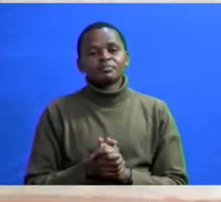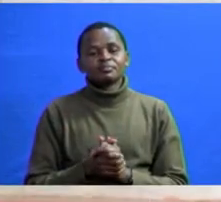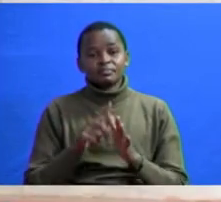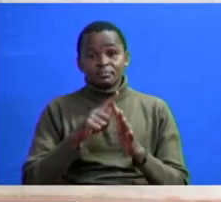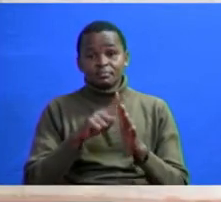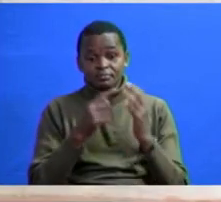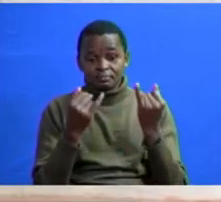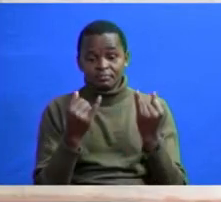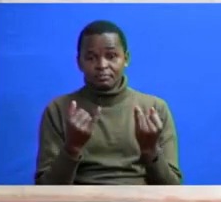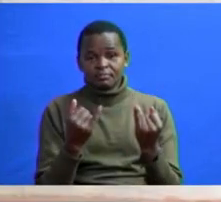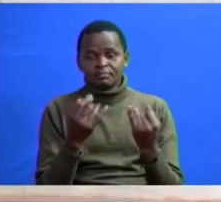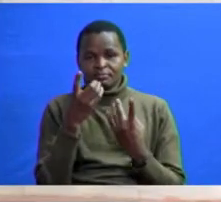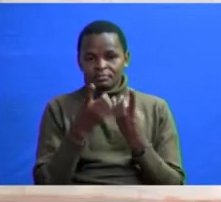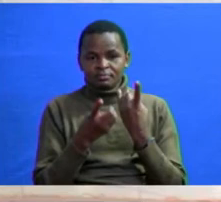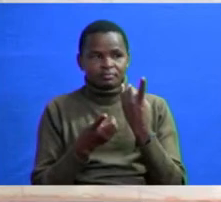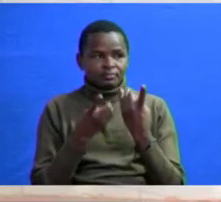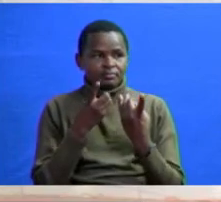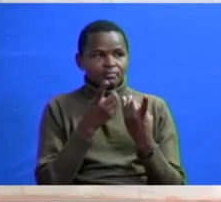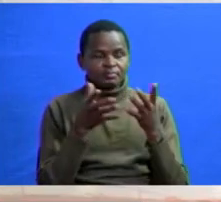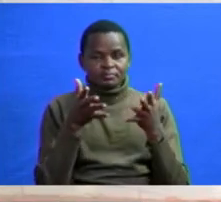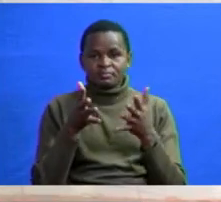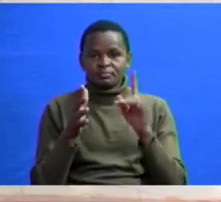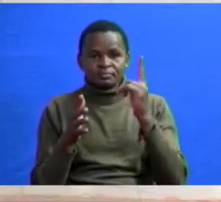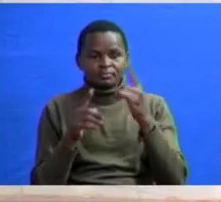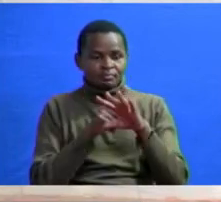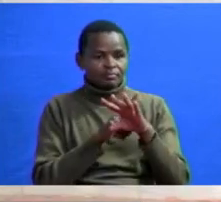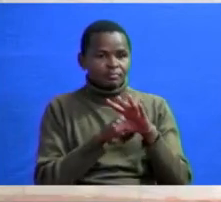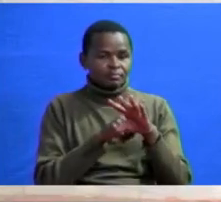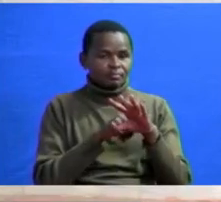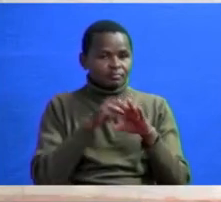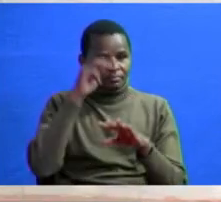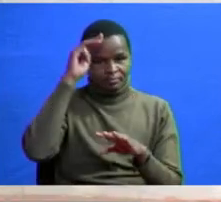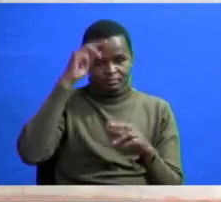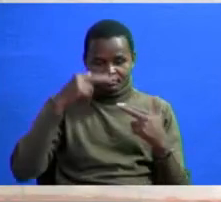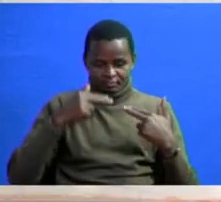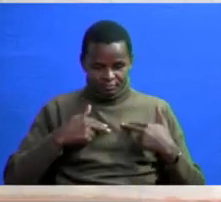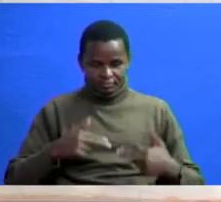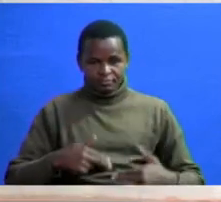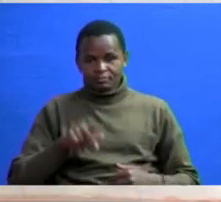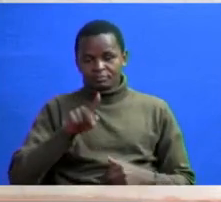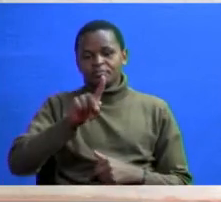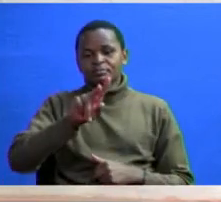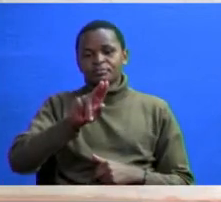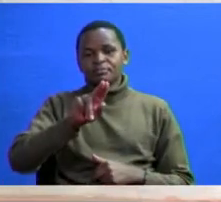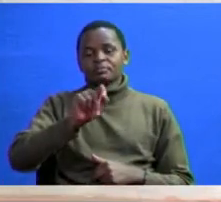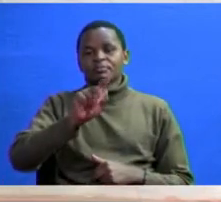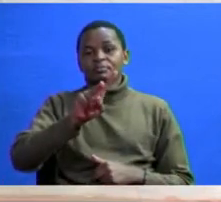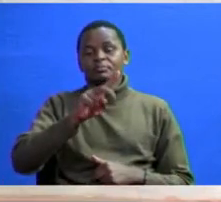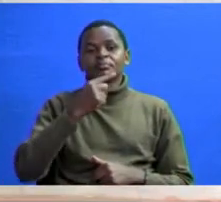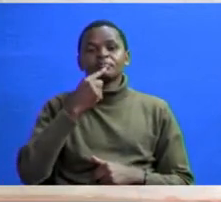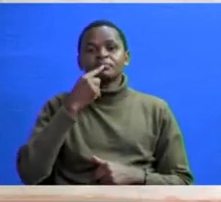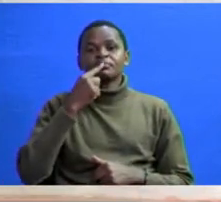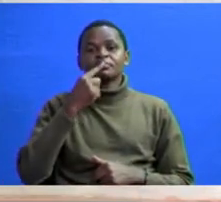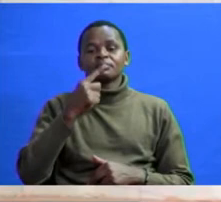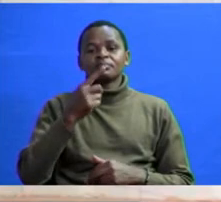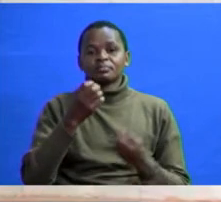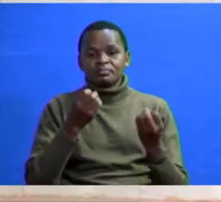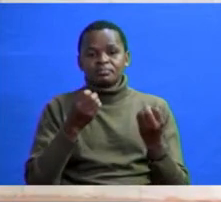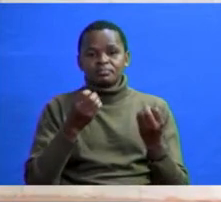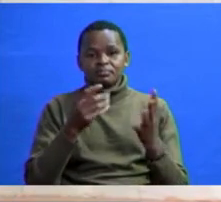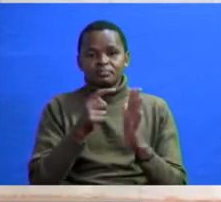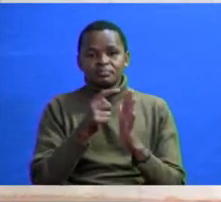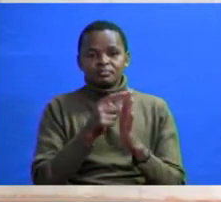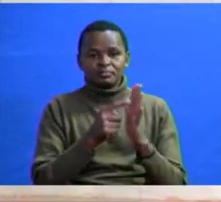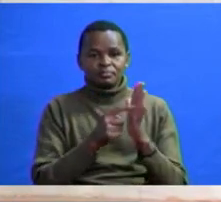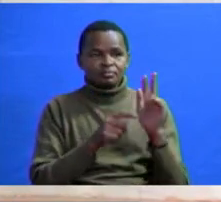And this is not the first time we're talking about mental health in KUTV Kenya. We've done this in many settings, in